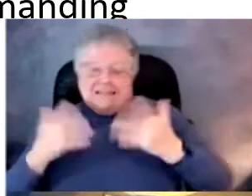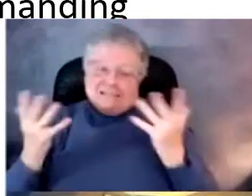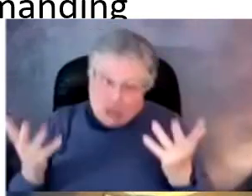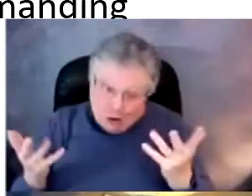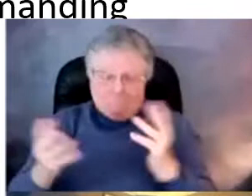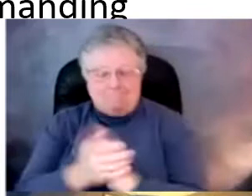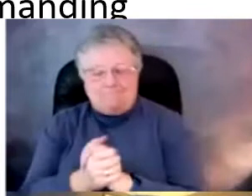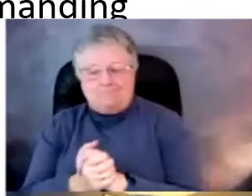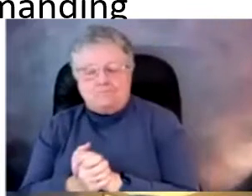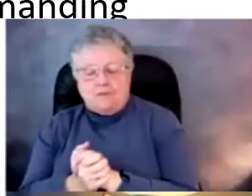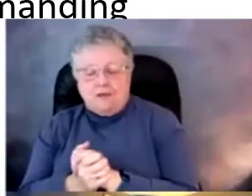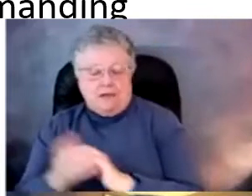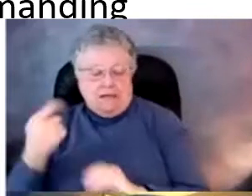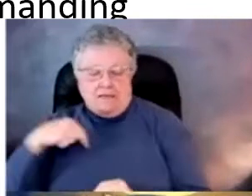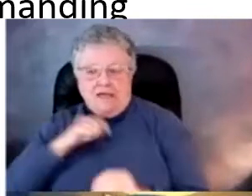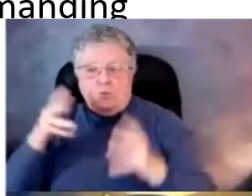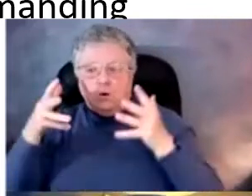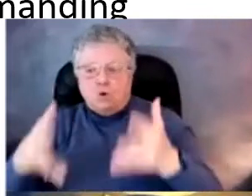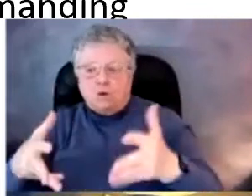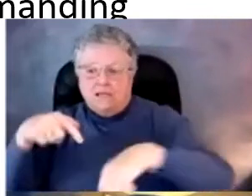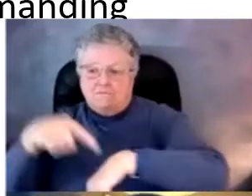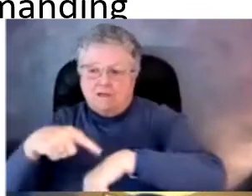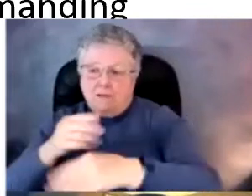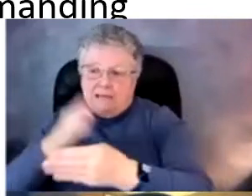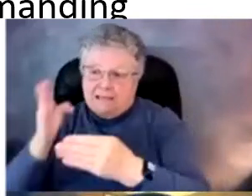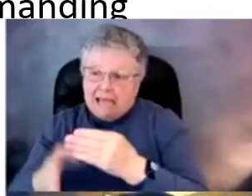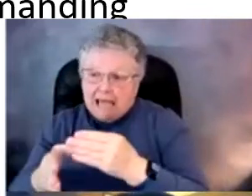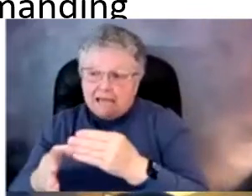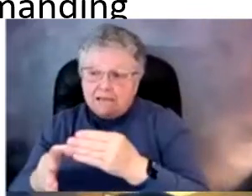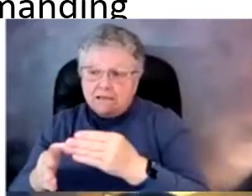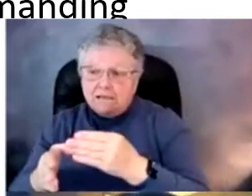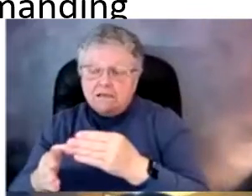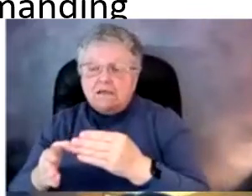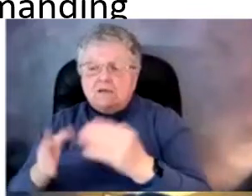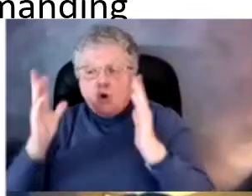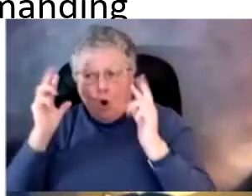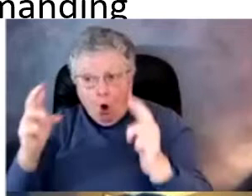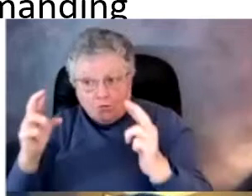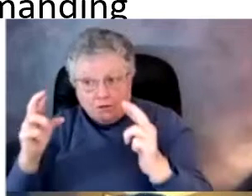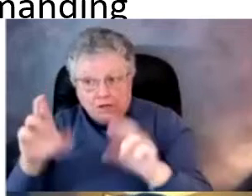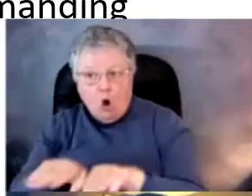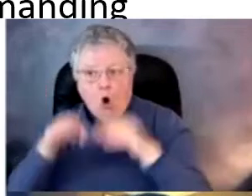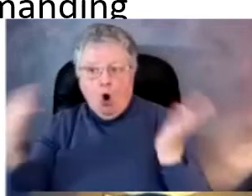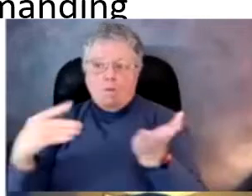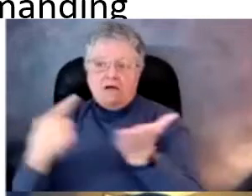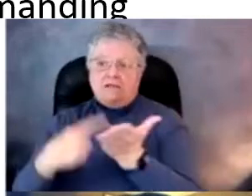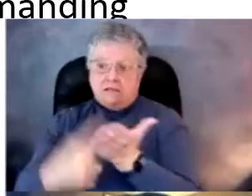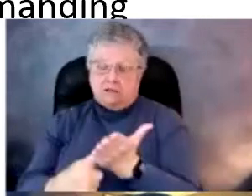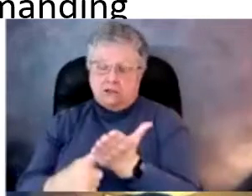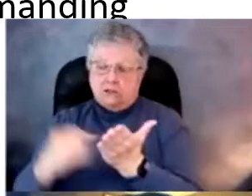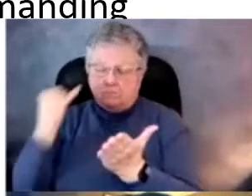And then we'll leave some space at the end to hopefully have a discussion. So feel free to put questions